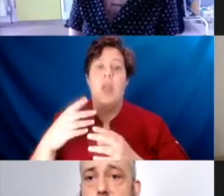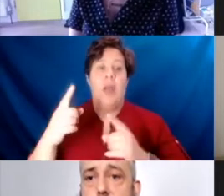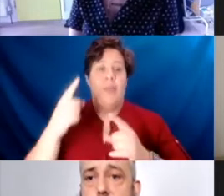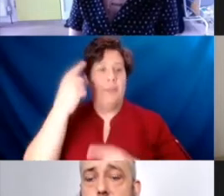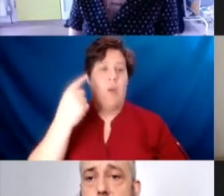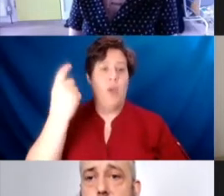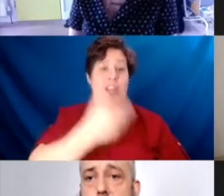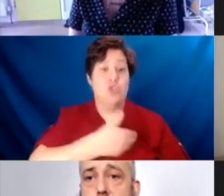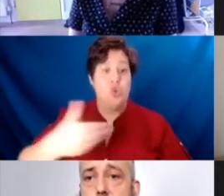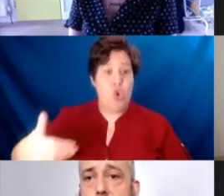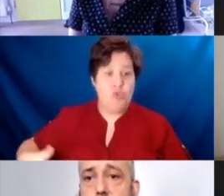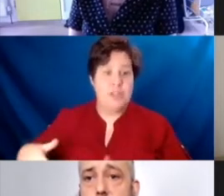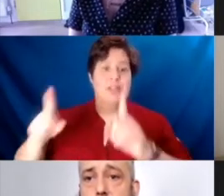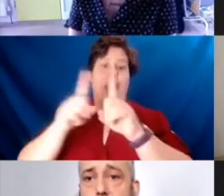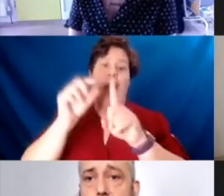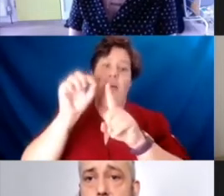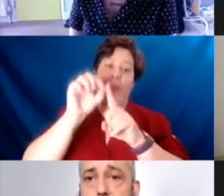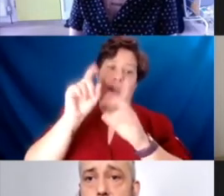the public liability insurance. Is that